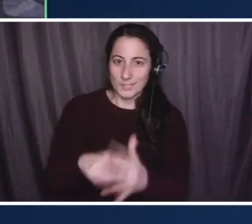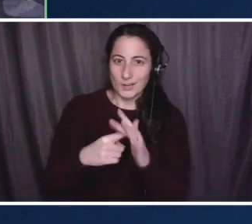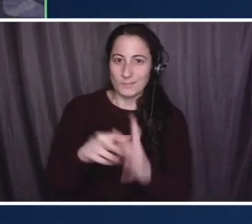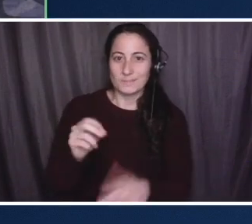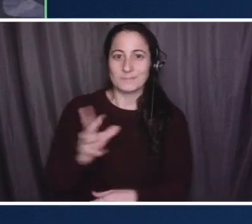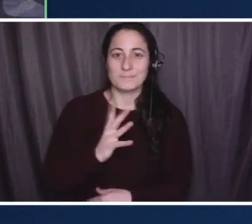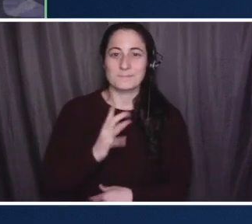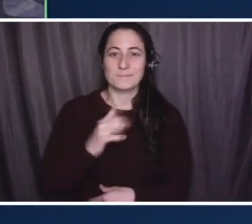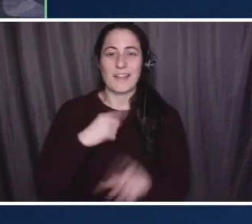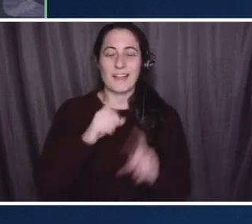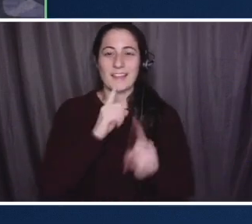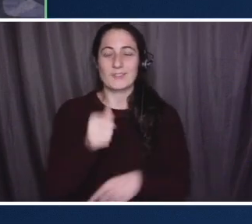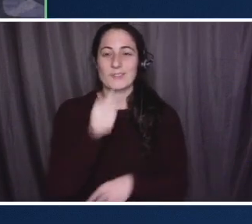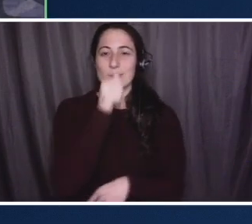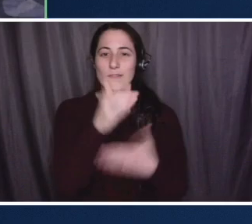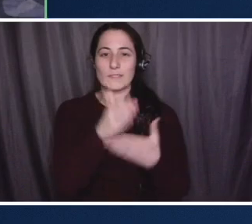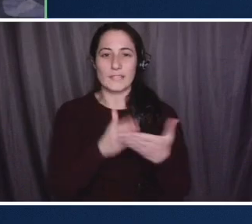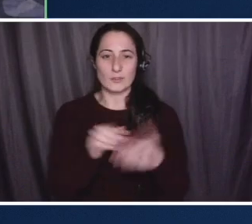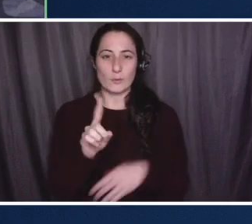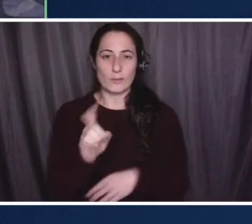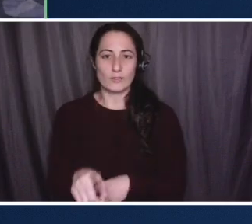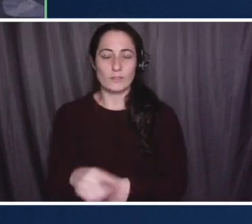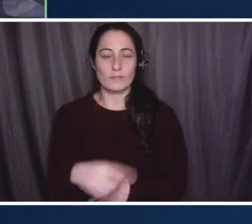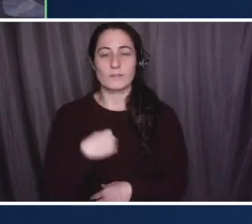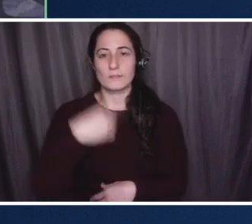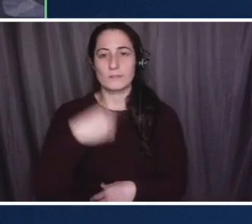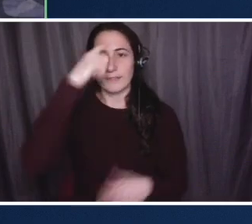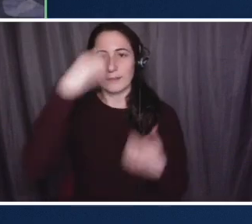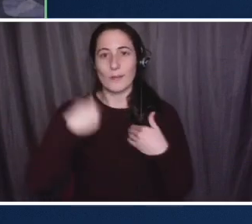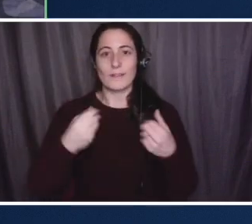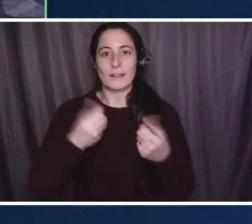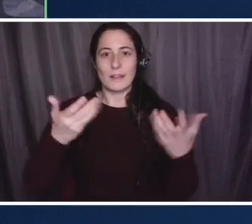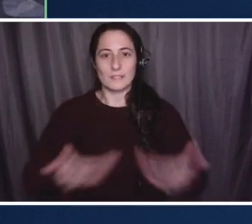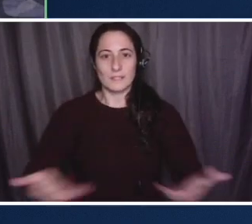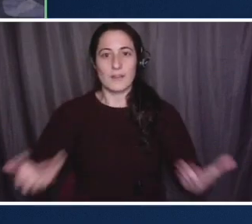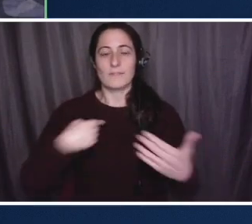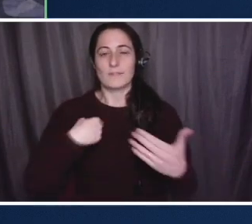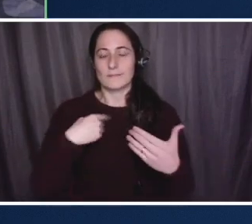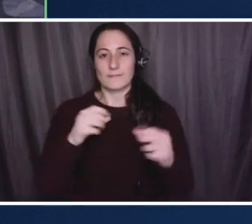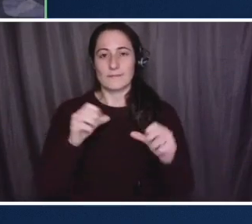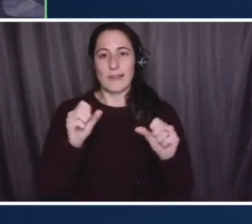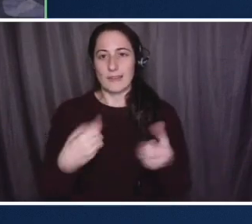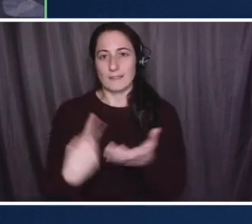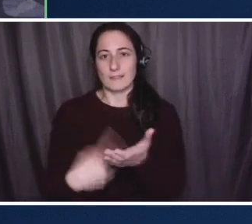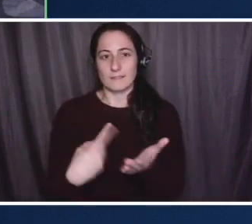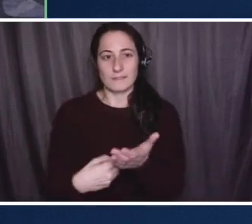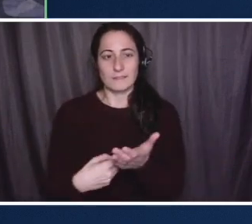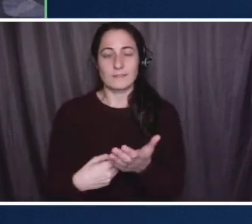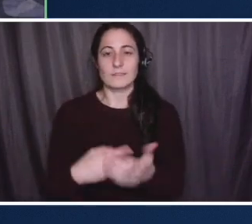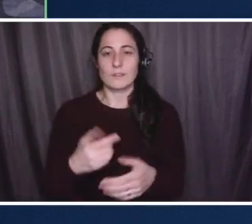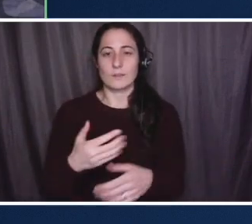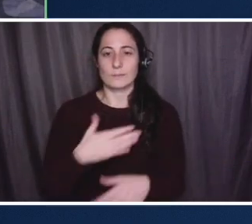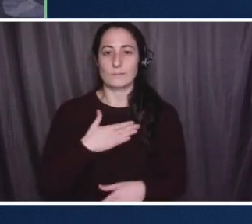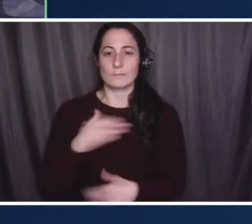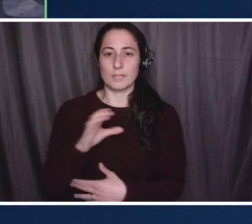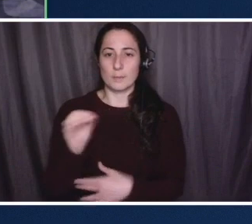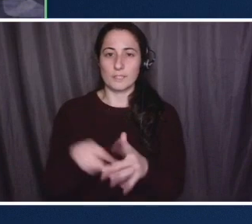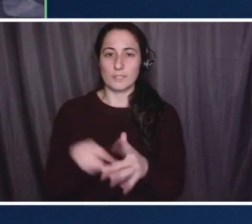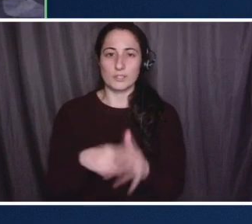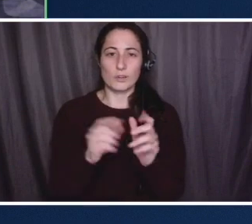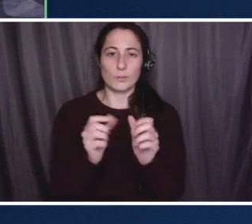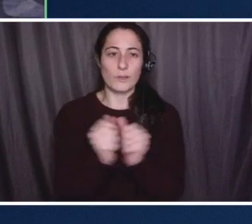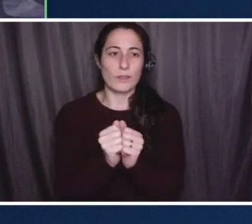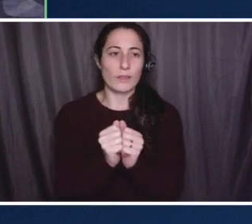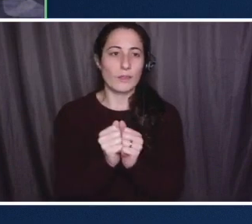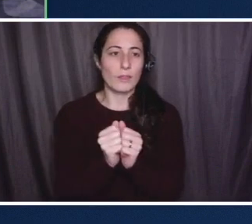one. And I think, so there's a lot here that for us at HU, we began with what was sort of private sector should